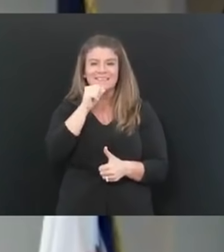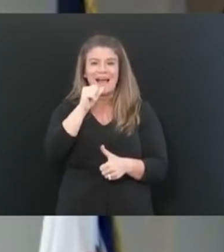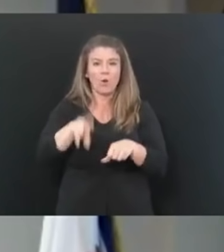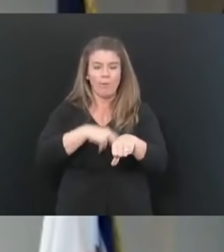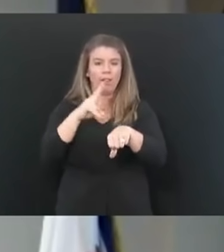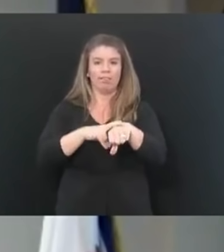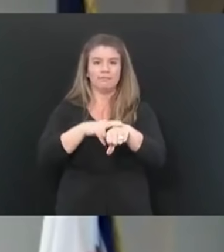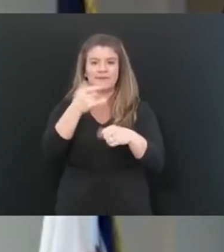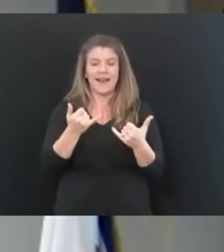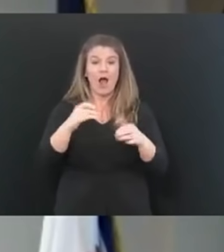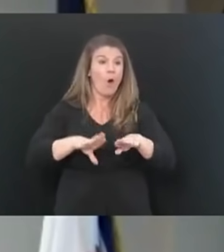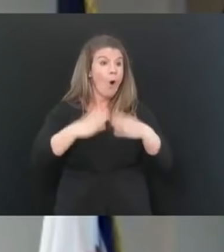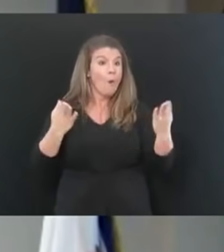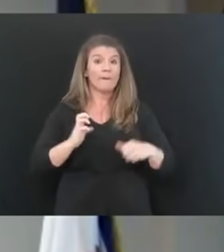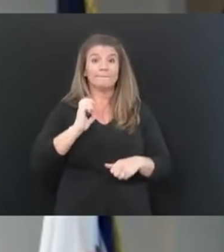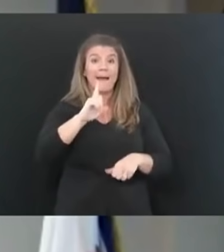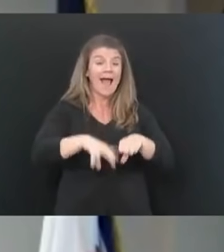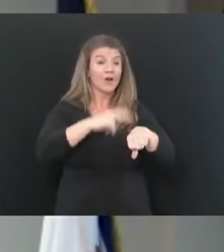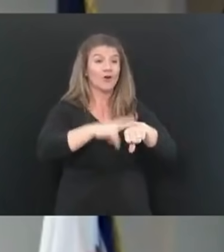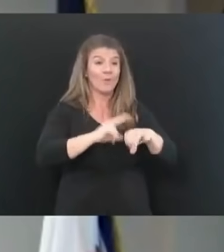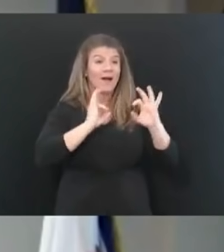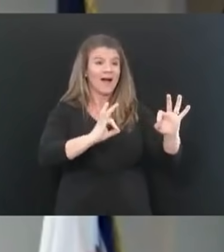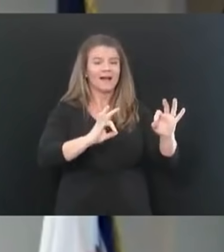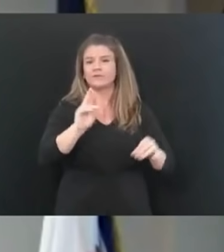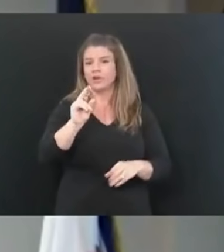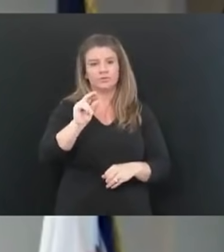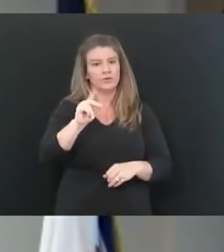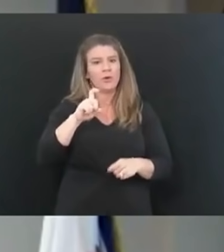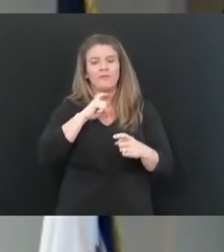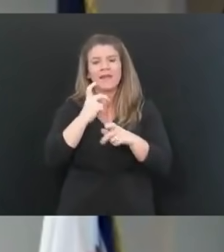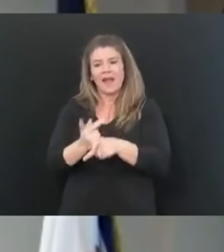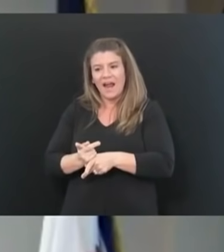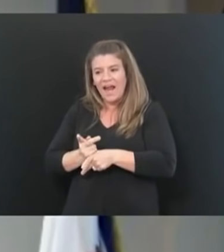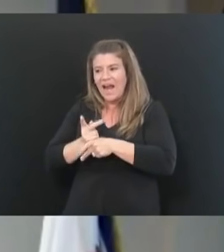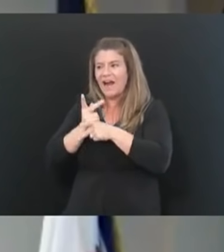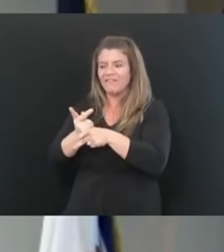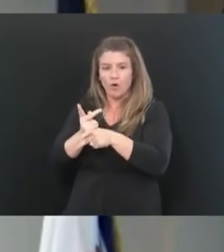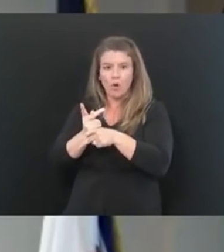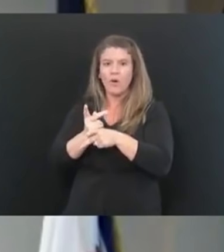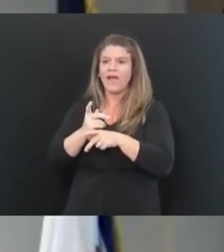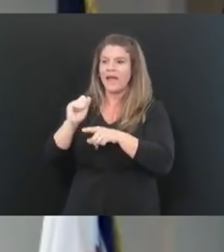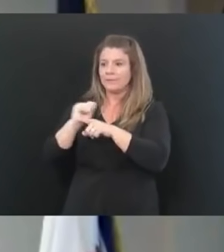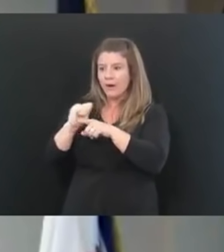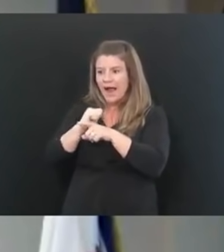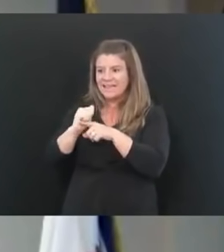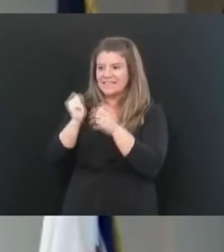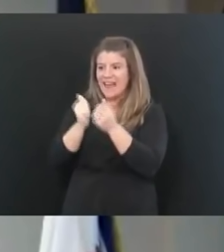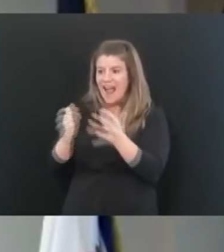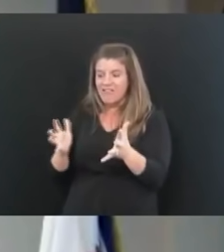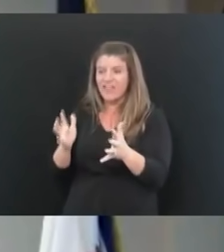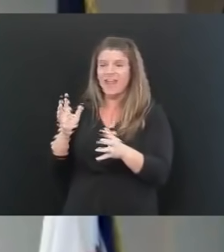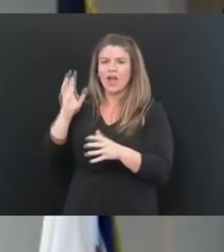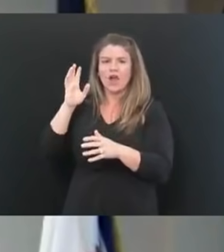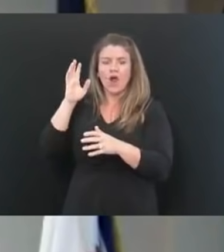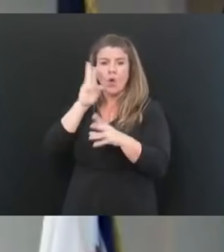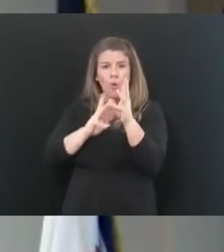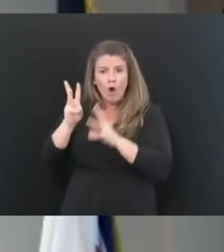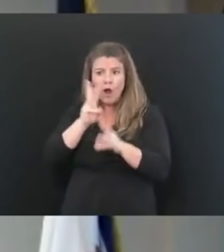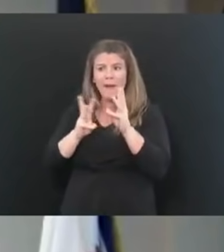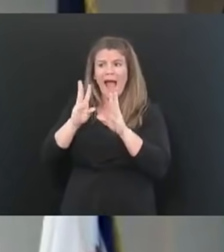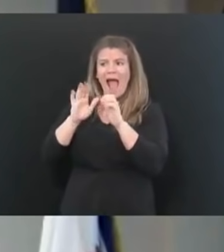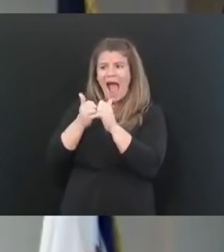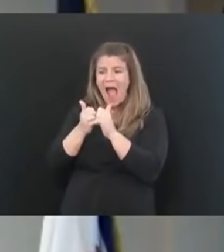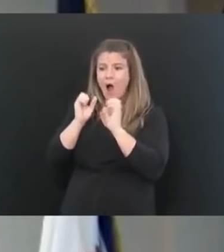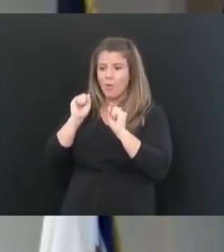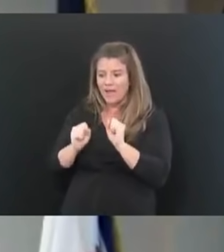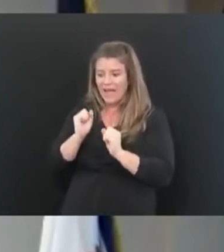we really have to be cautious and disciplined with this reopening. And recognizing the impact that doing so too rapidly would have on